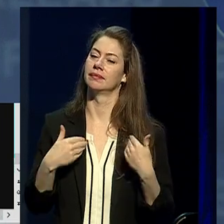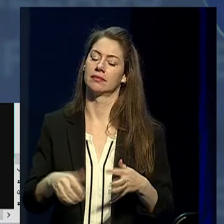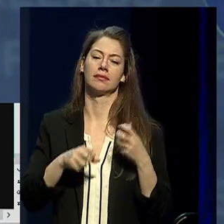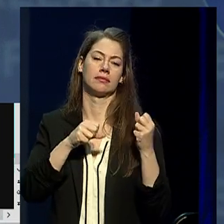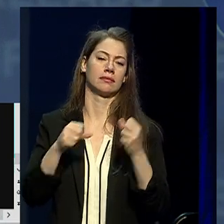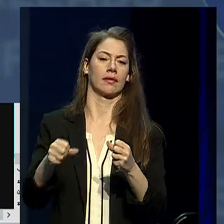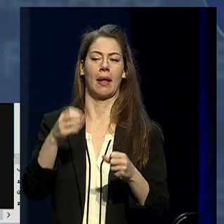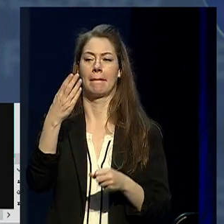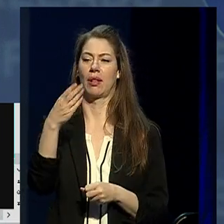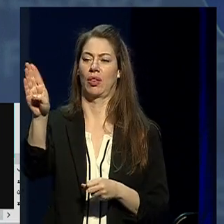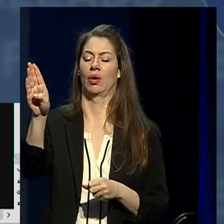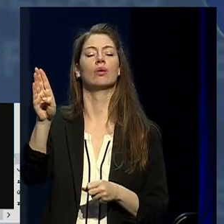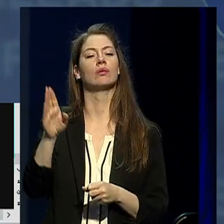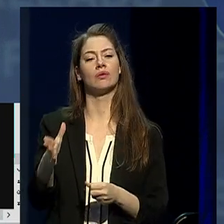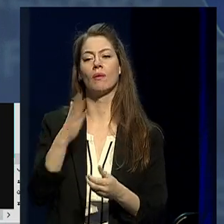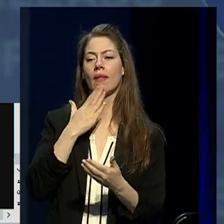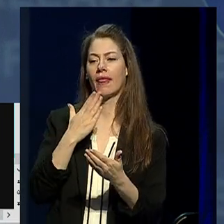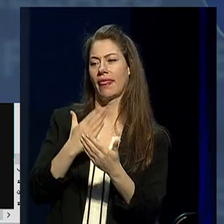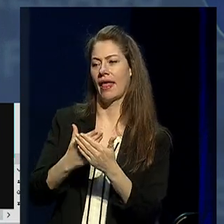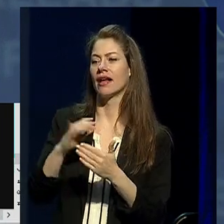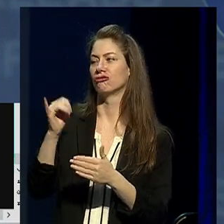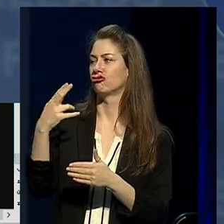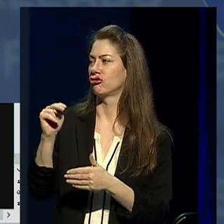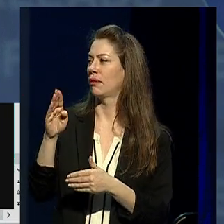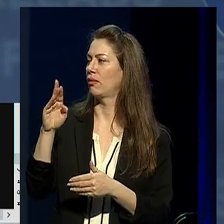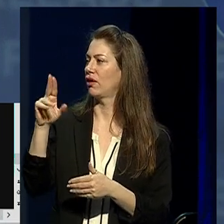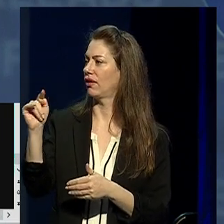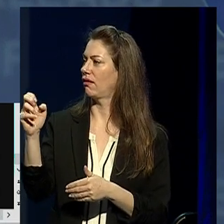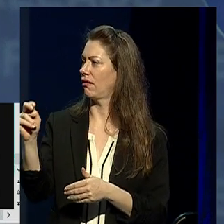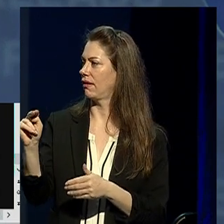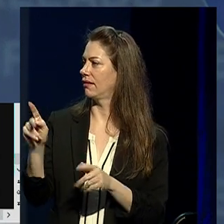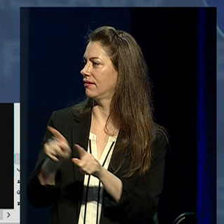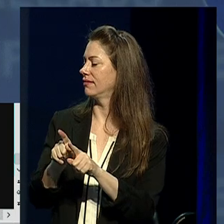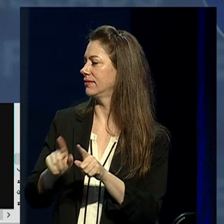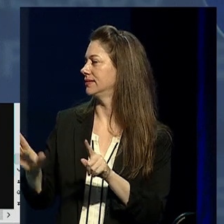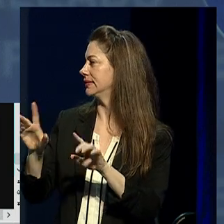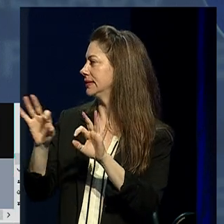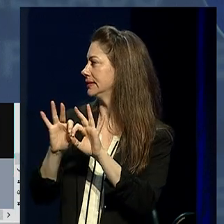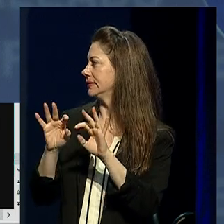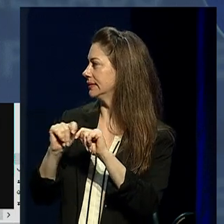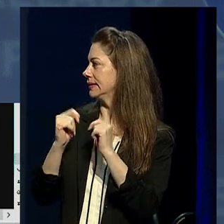So let's give John Burton and his team a big round of applause.